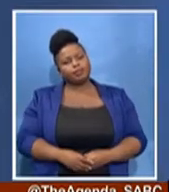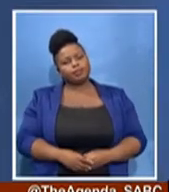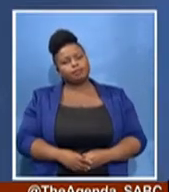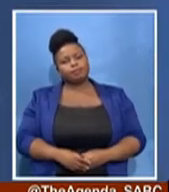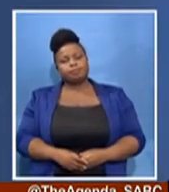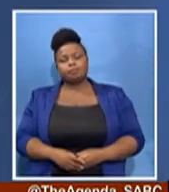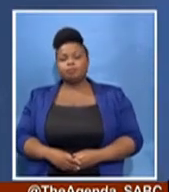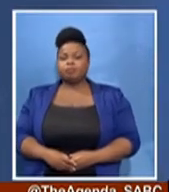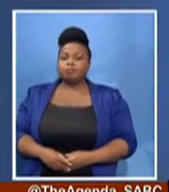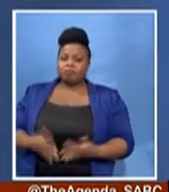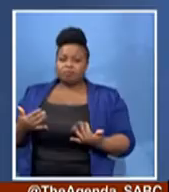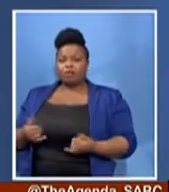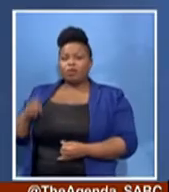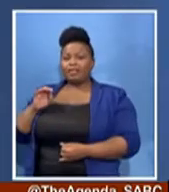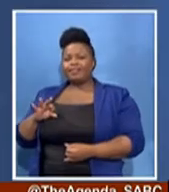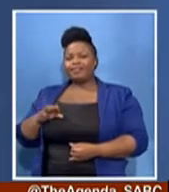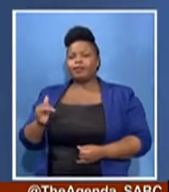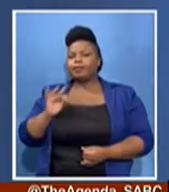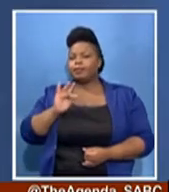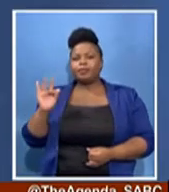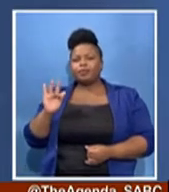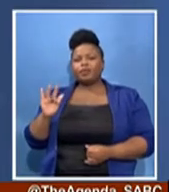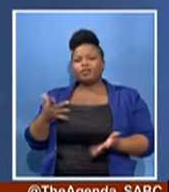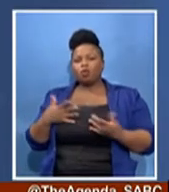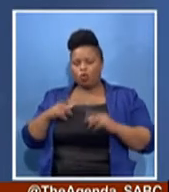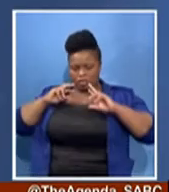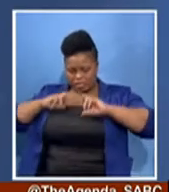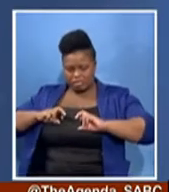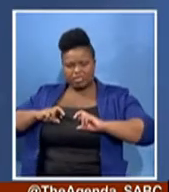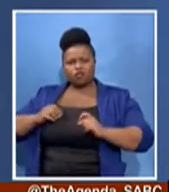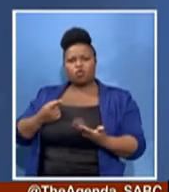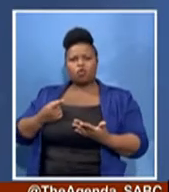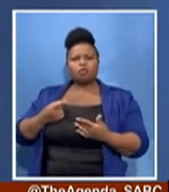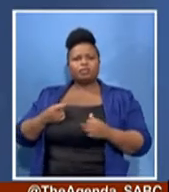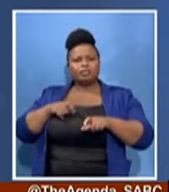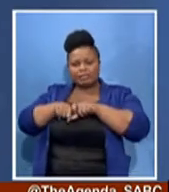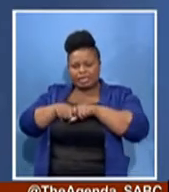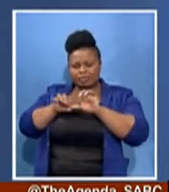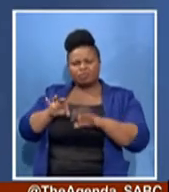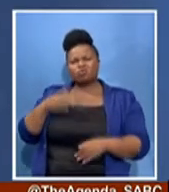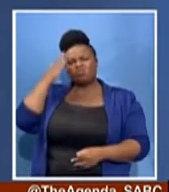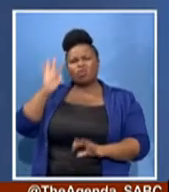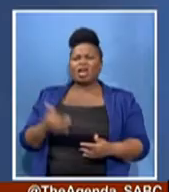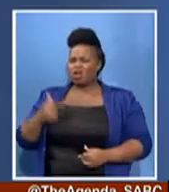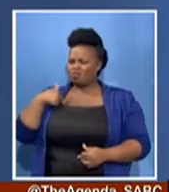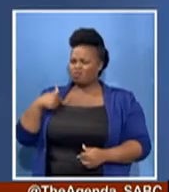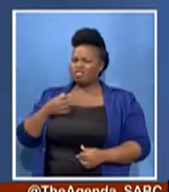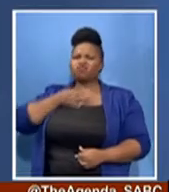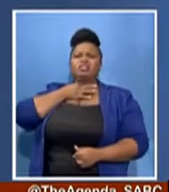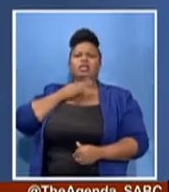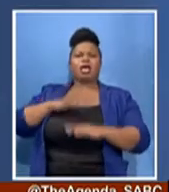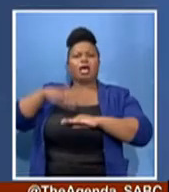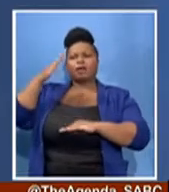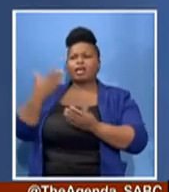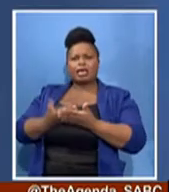or test, how would one know if they are at high risk of a blood clotting disorder? Are there any